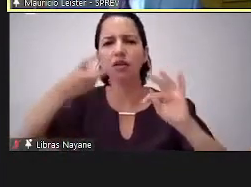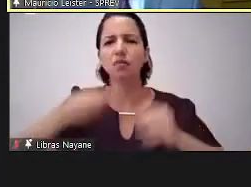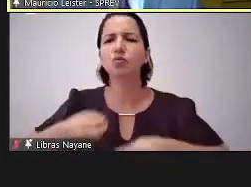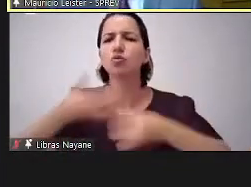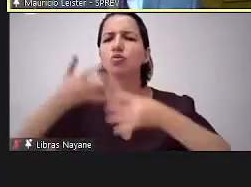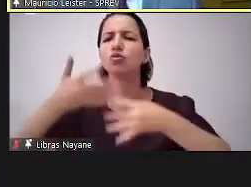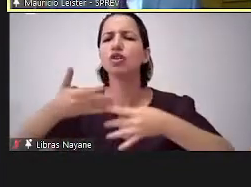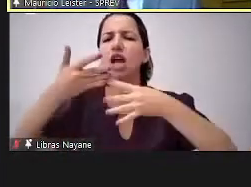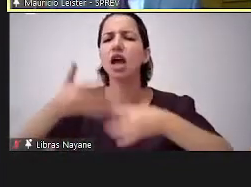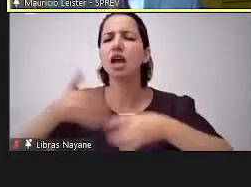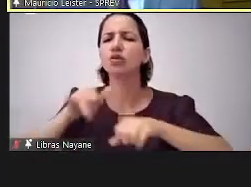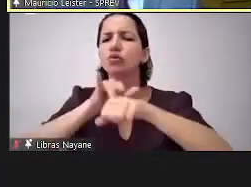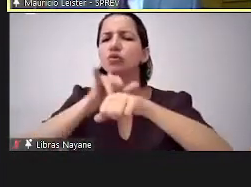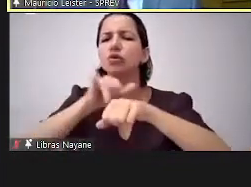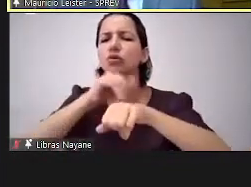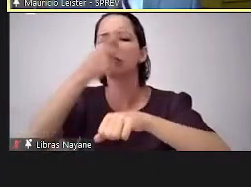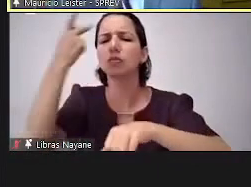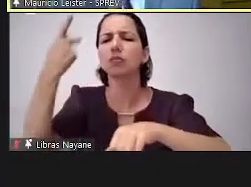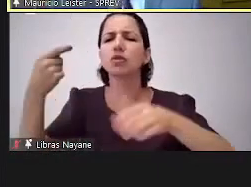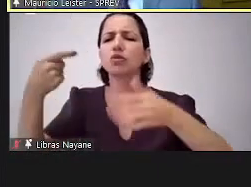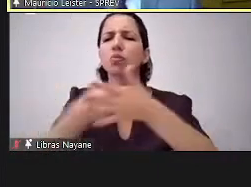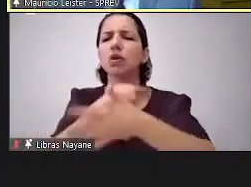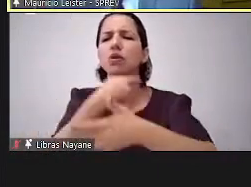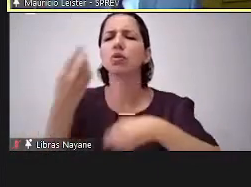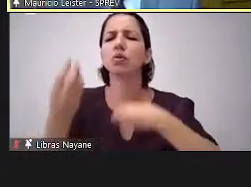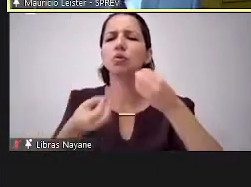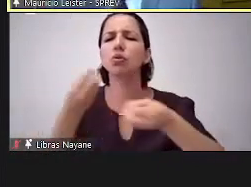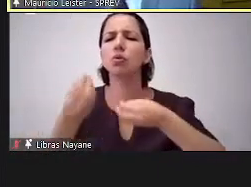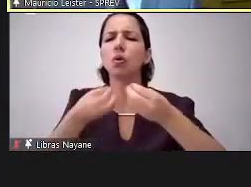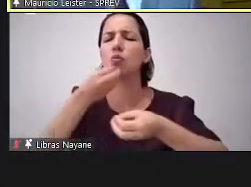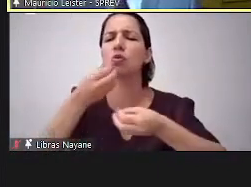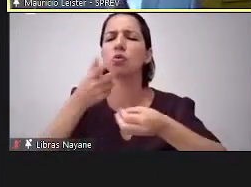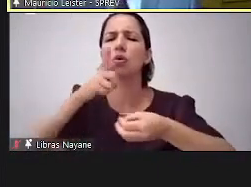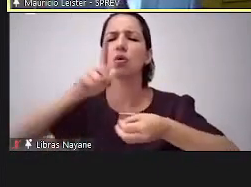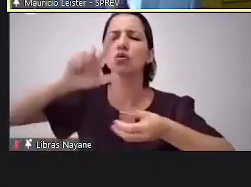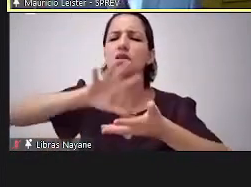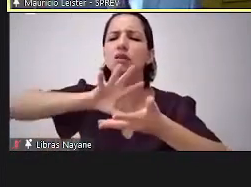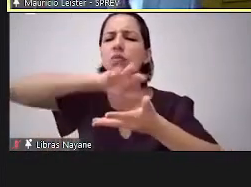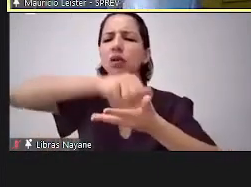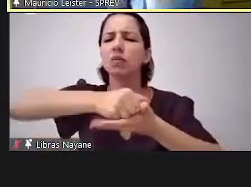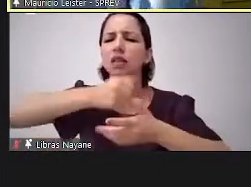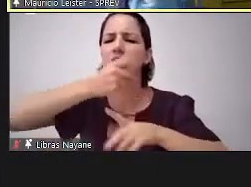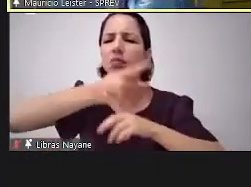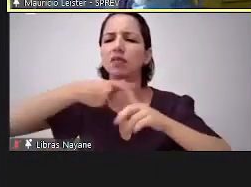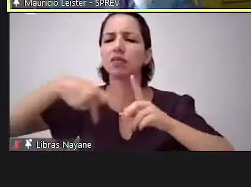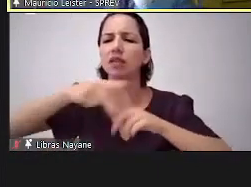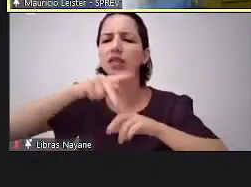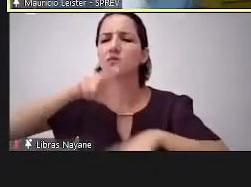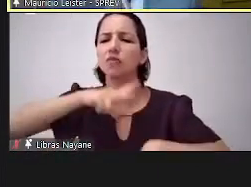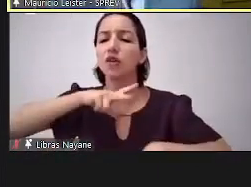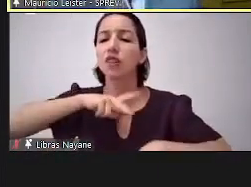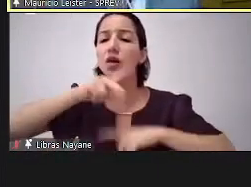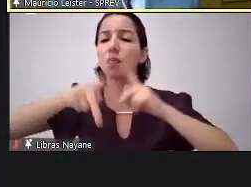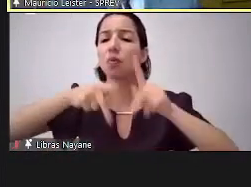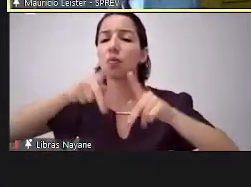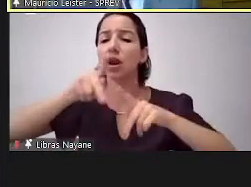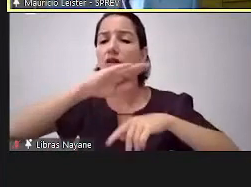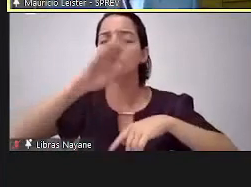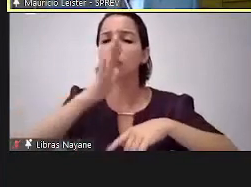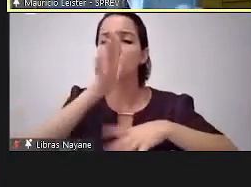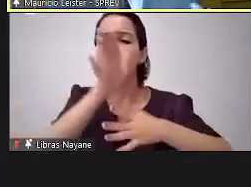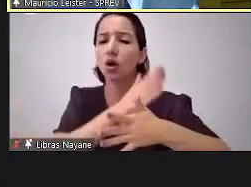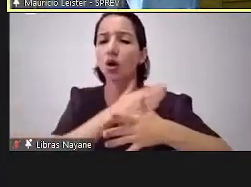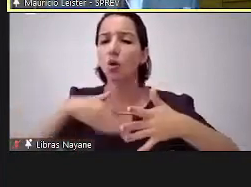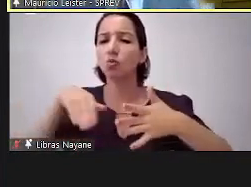website, we have, for example, ways of promoting the financial education